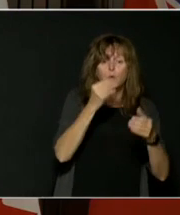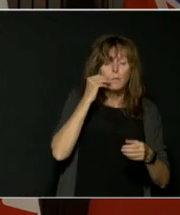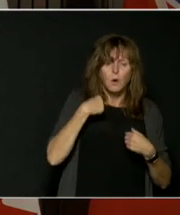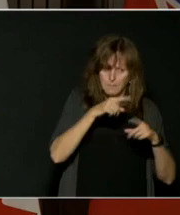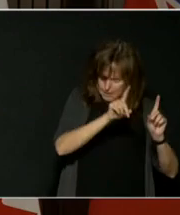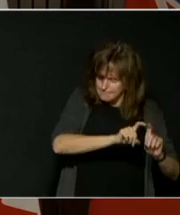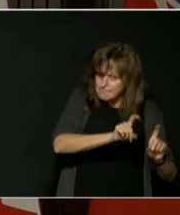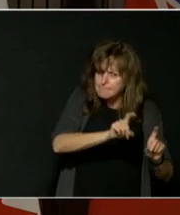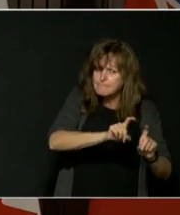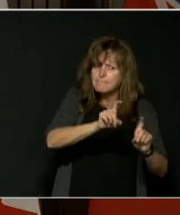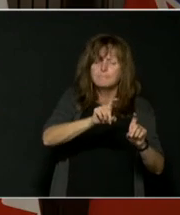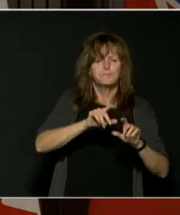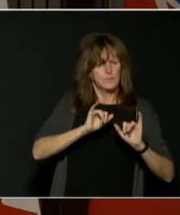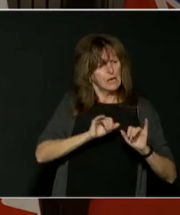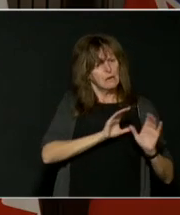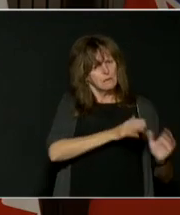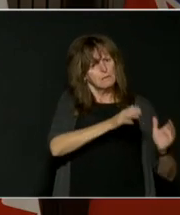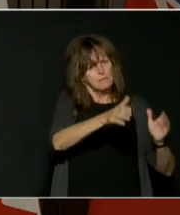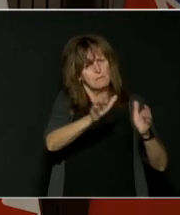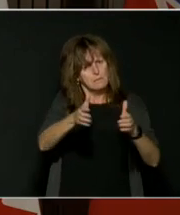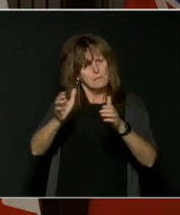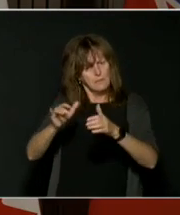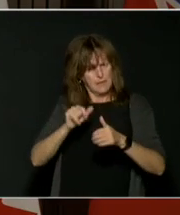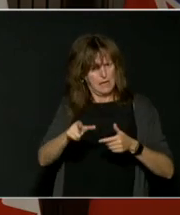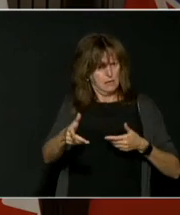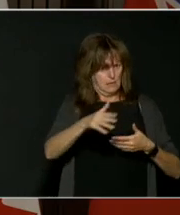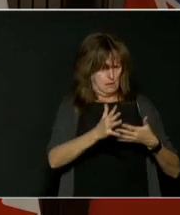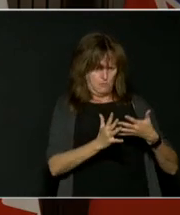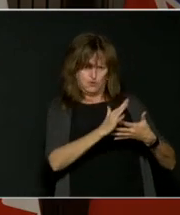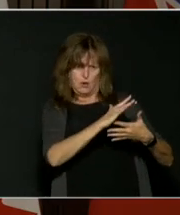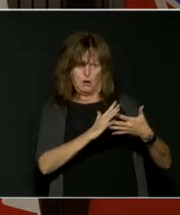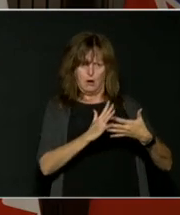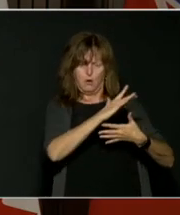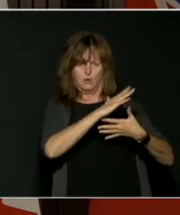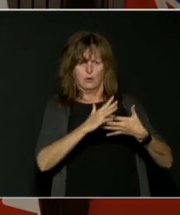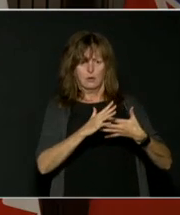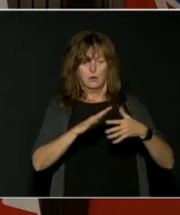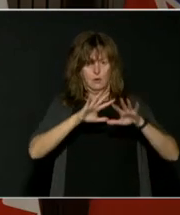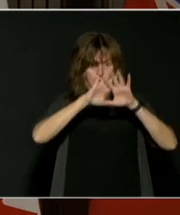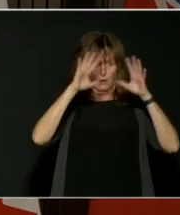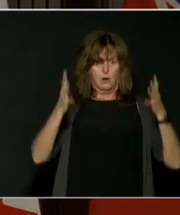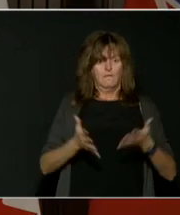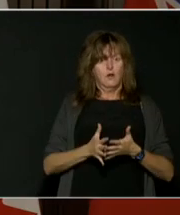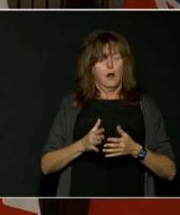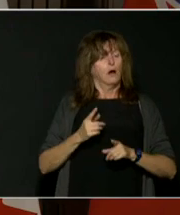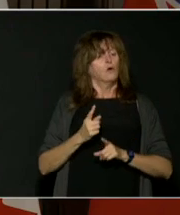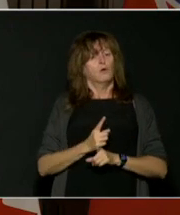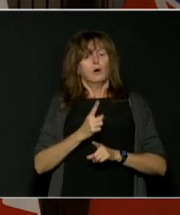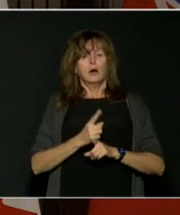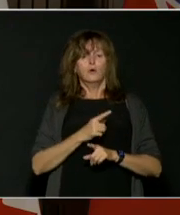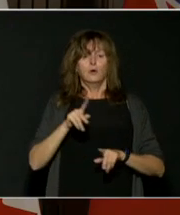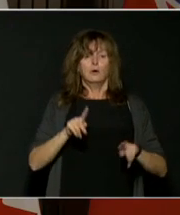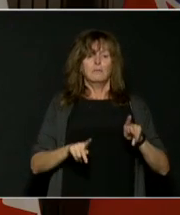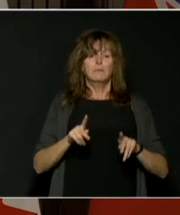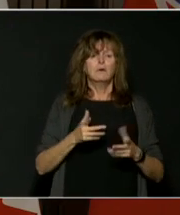but I would say, generally speaking, people, your average person out there who,